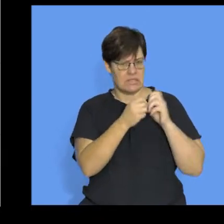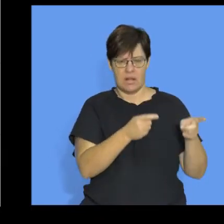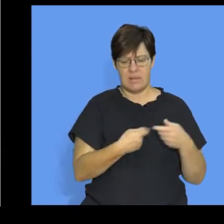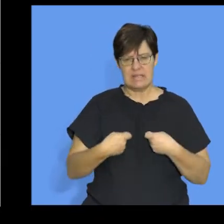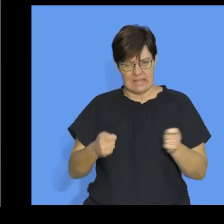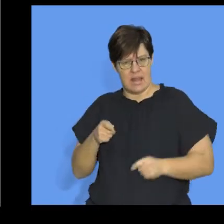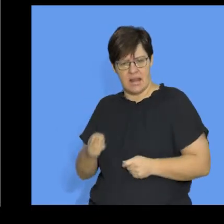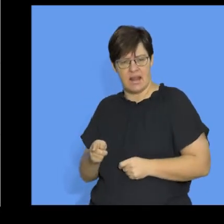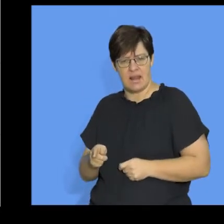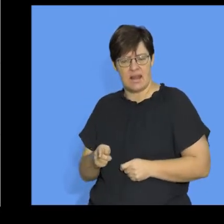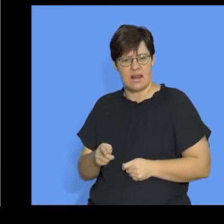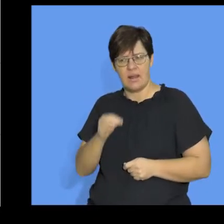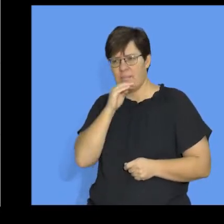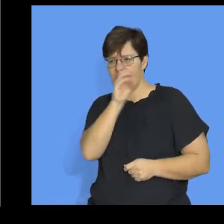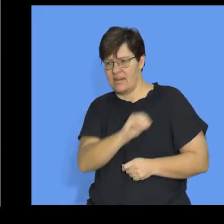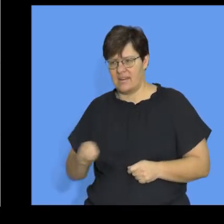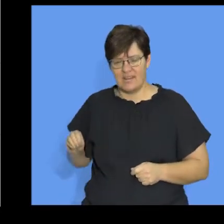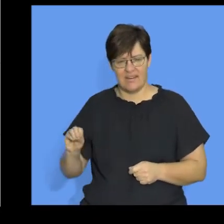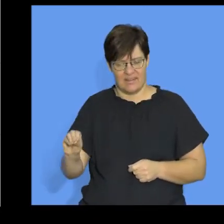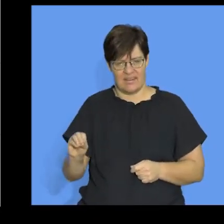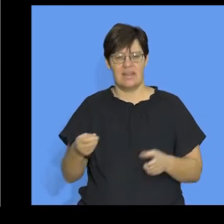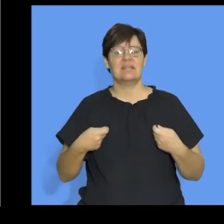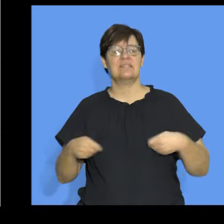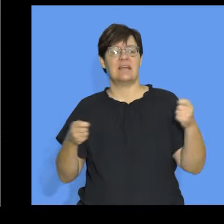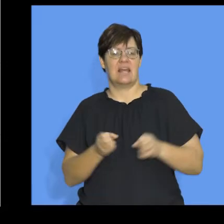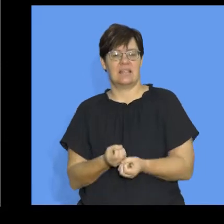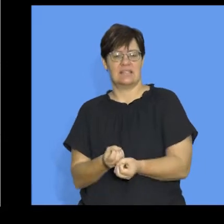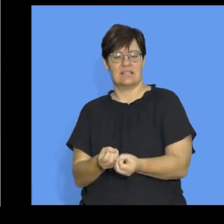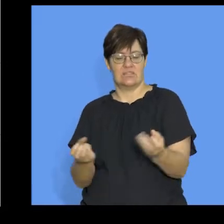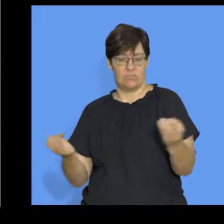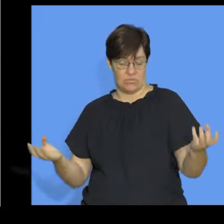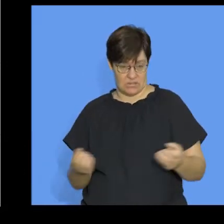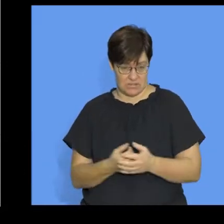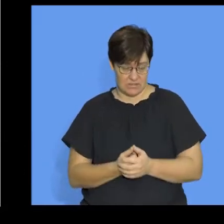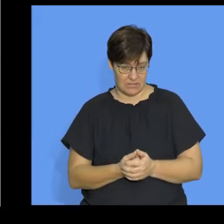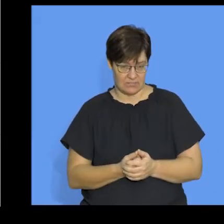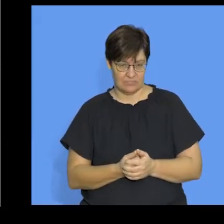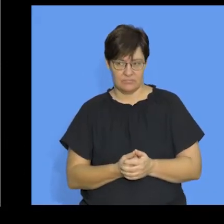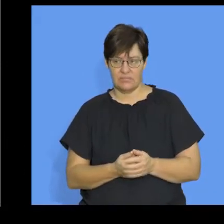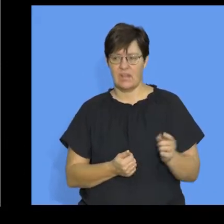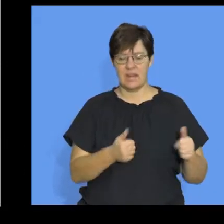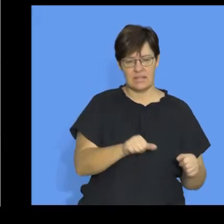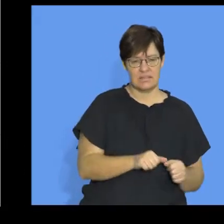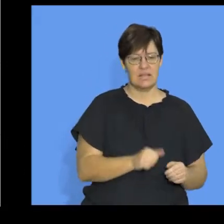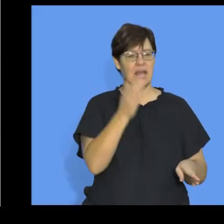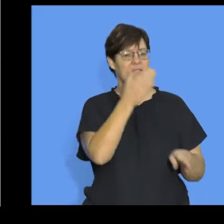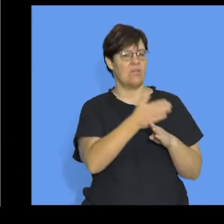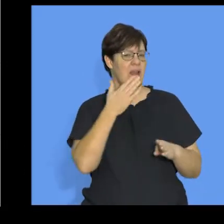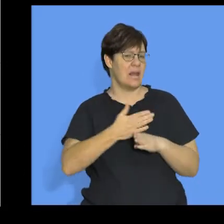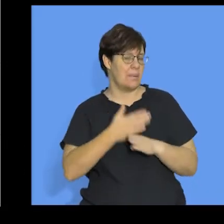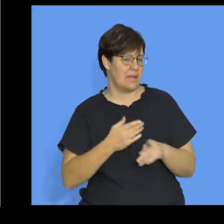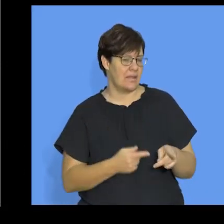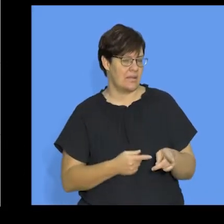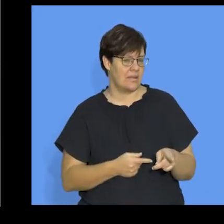selling, so obviously it would be a selling and a distribution expense. Next one, direct labor.